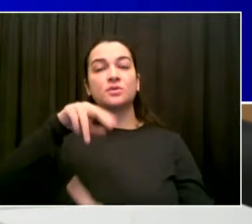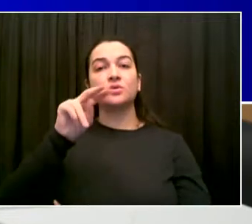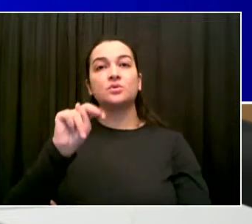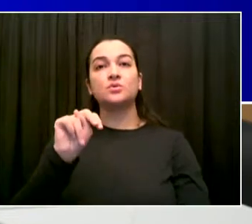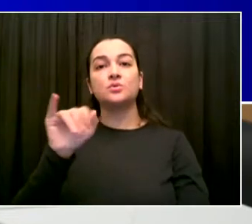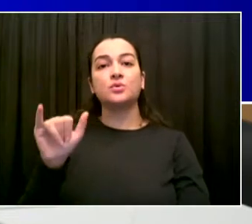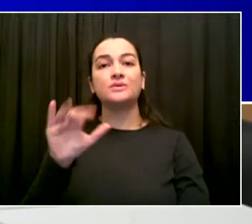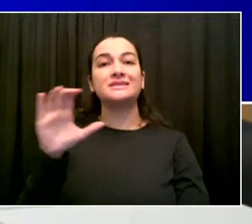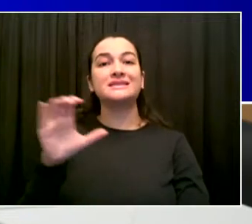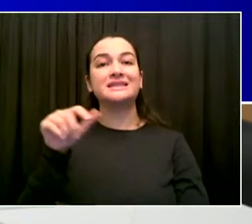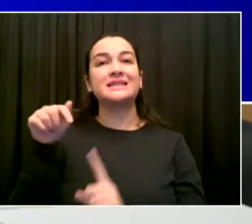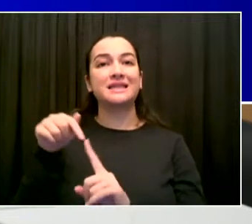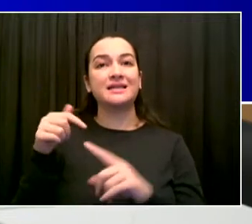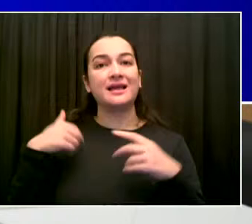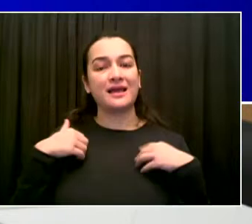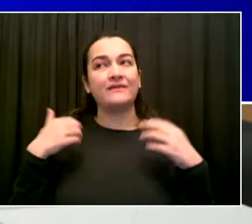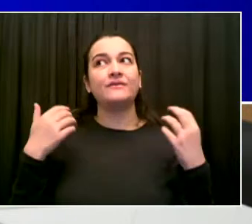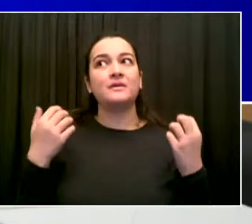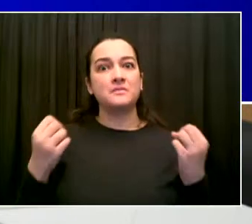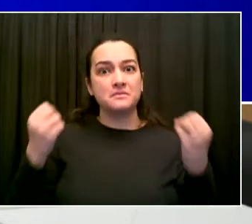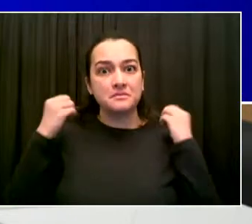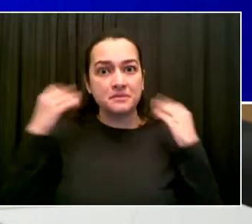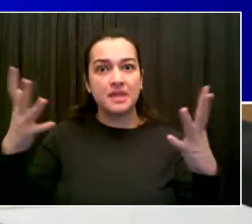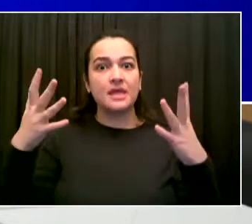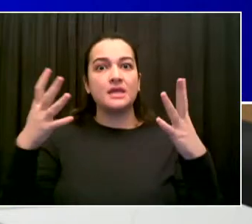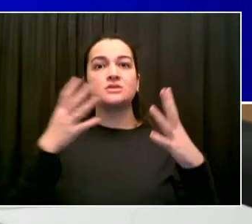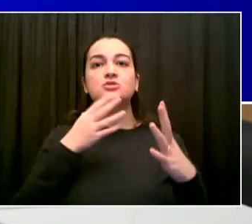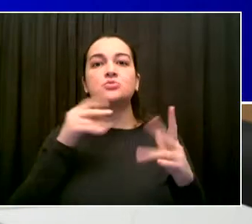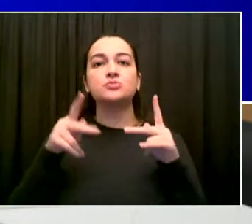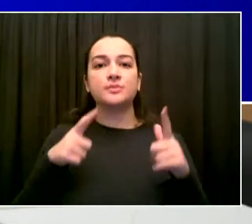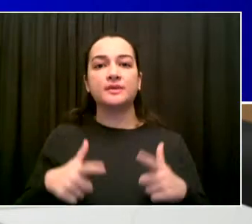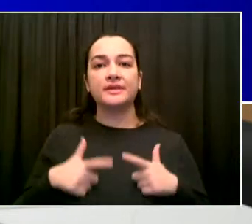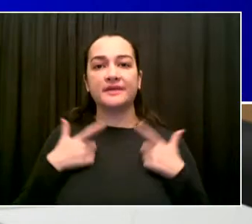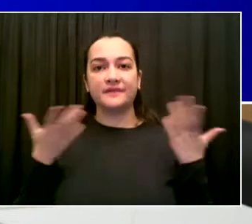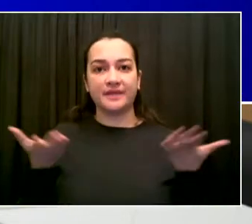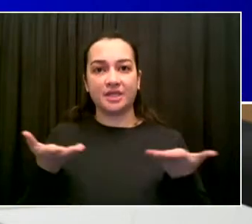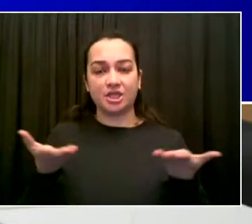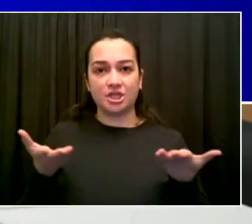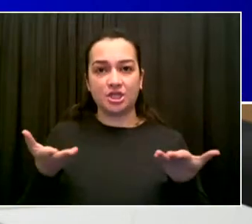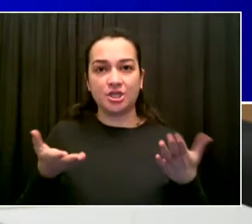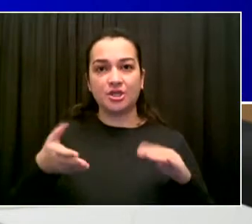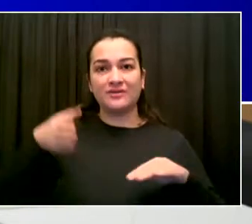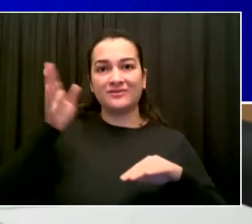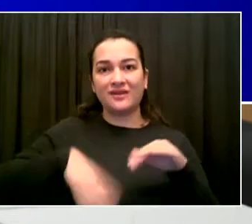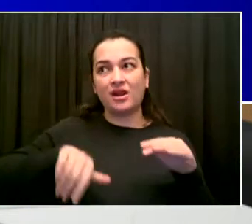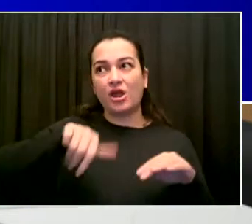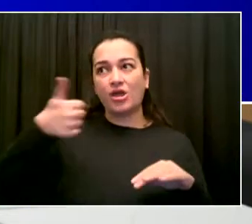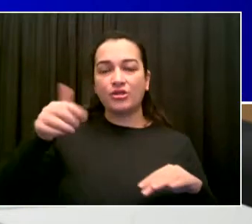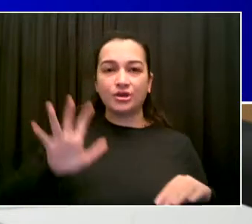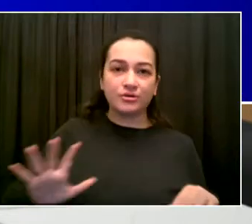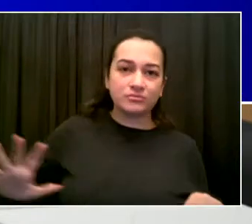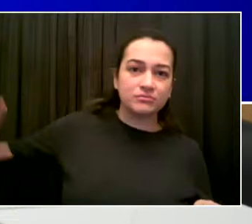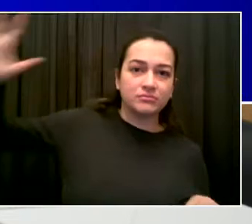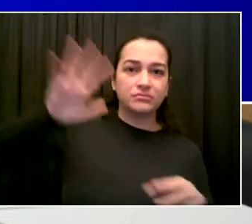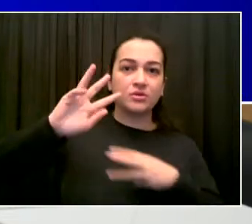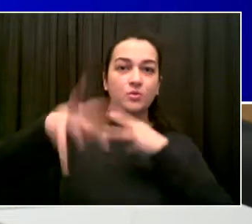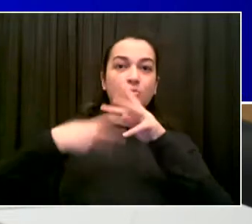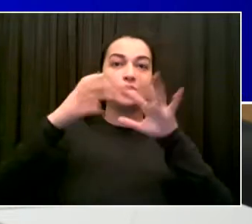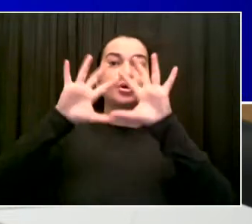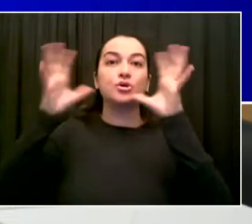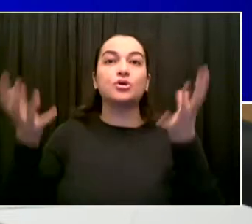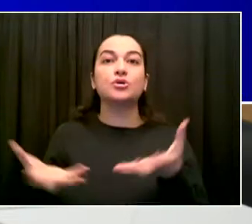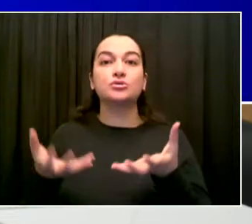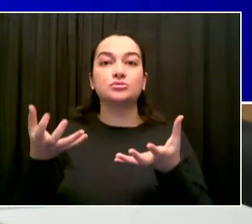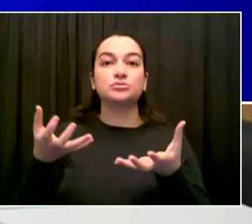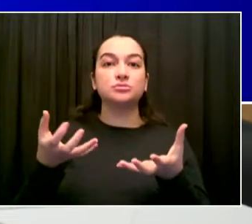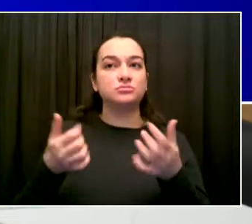to more Holocaust survivors than any place outside of Israel. We remember these Holocaust survivors